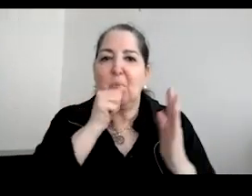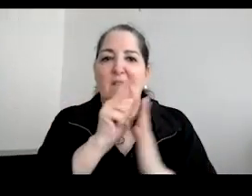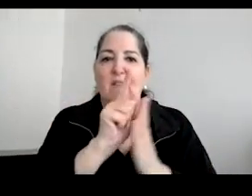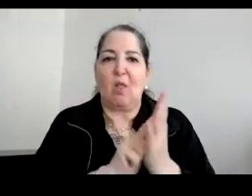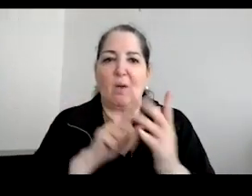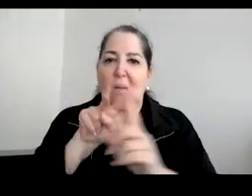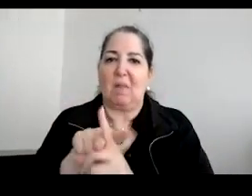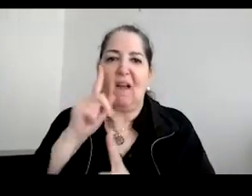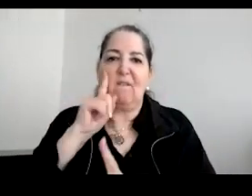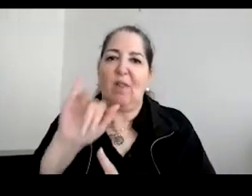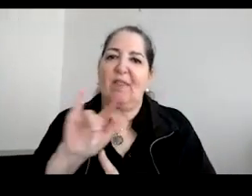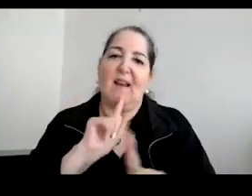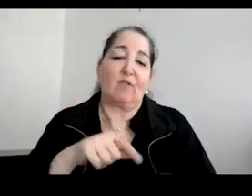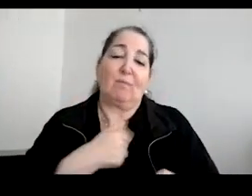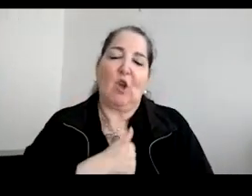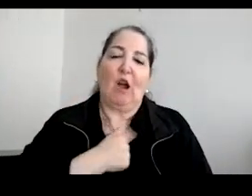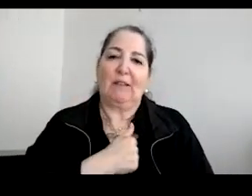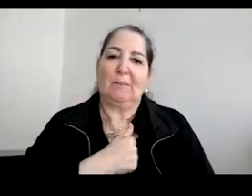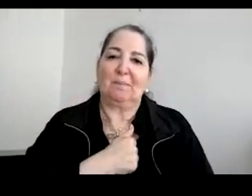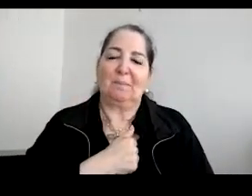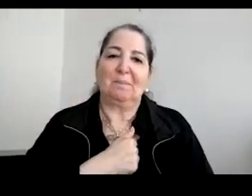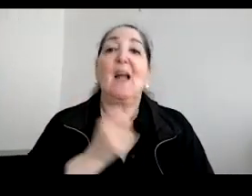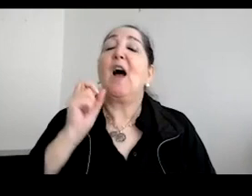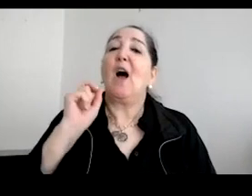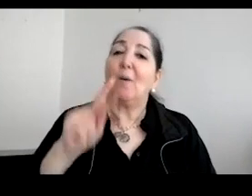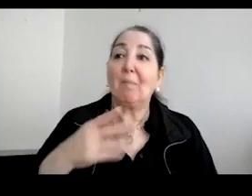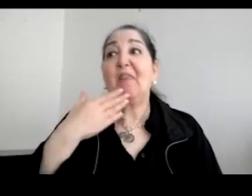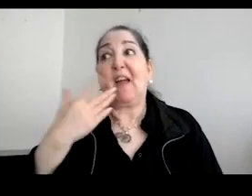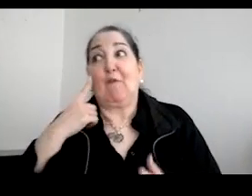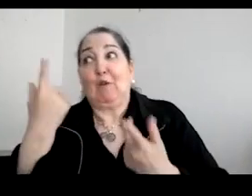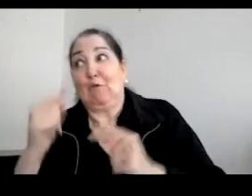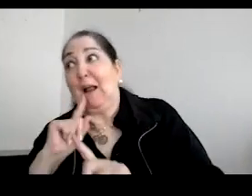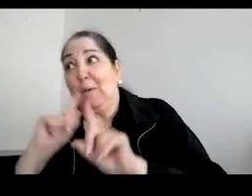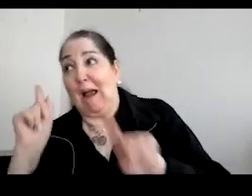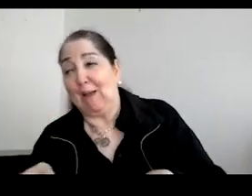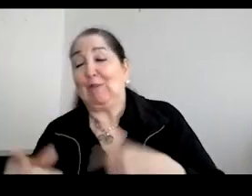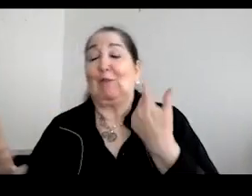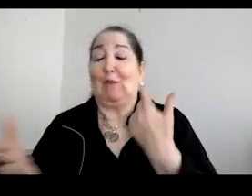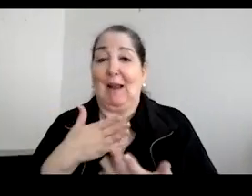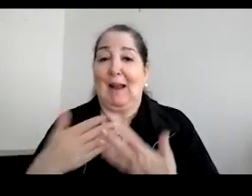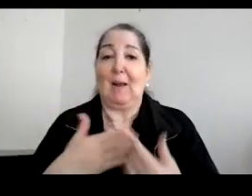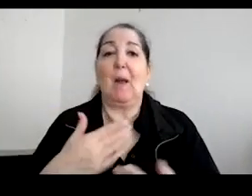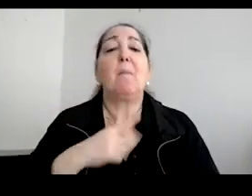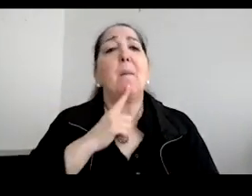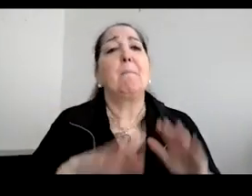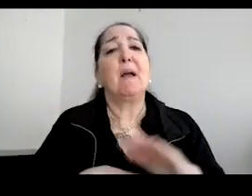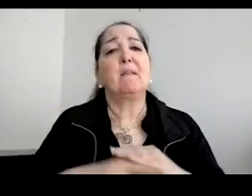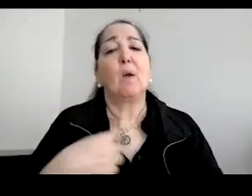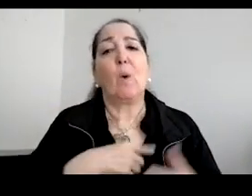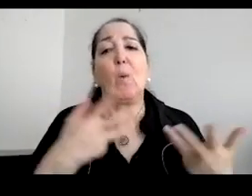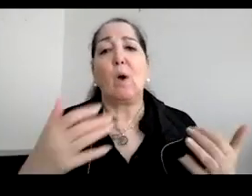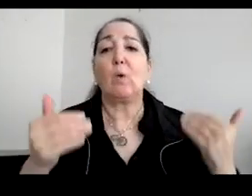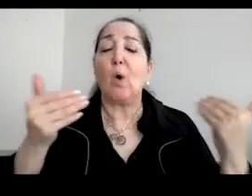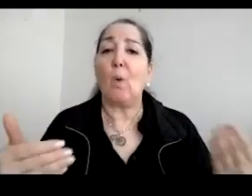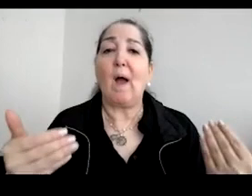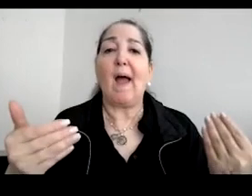there. Okay. All right. Well, thank you for taking a stab at that question. And essentially, we want to go ahead and wrap